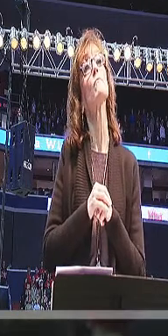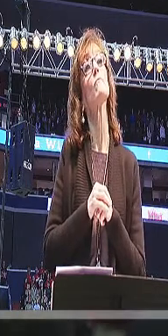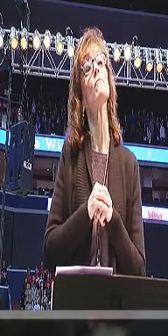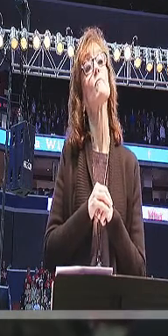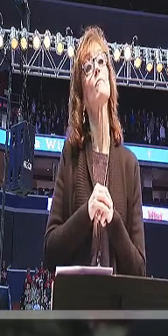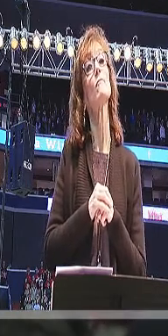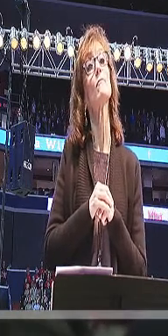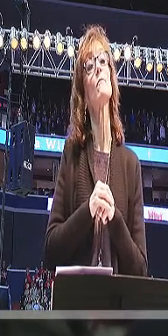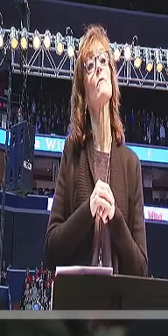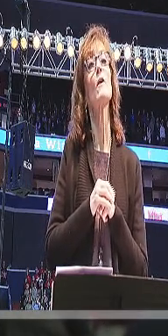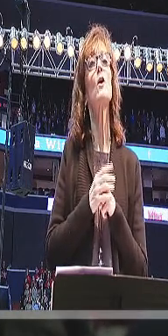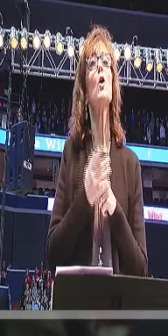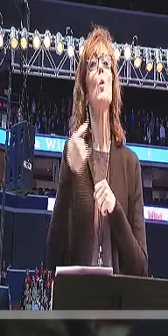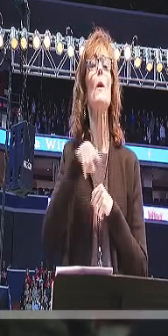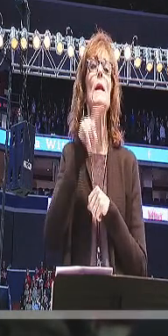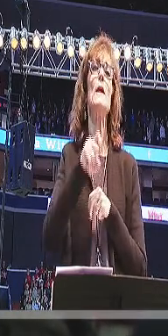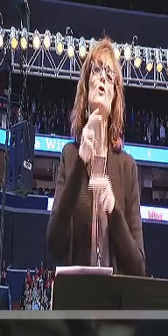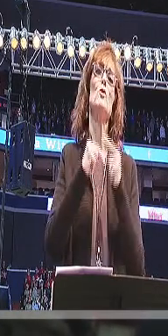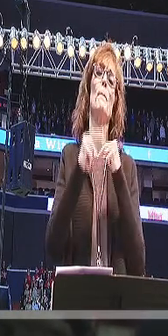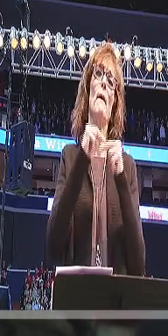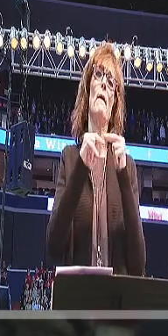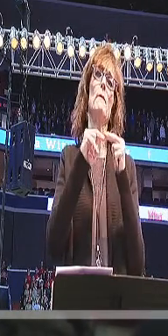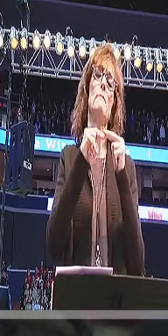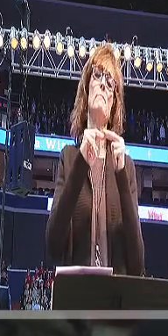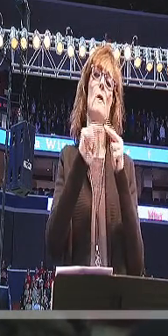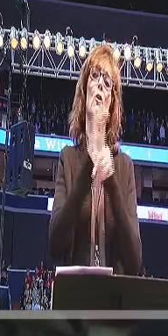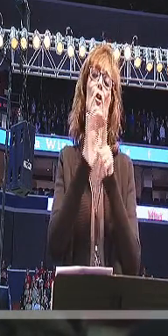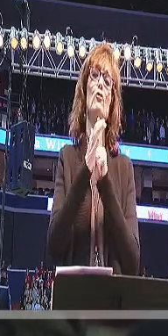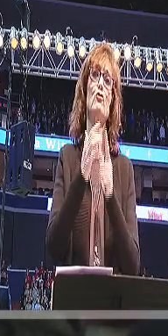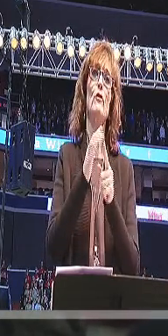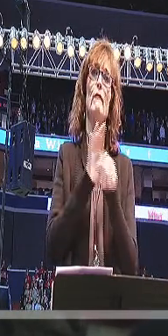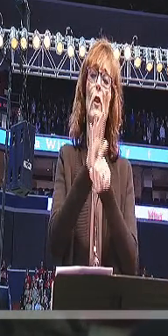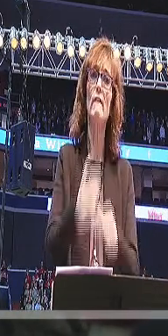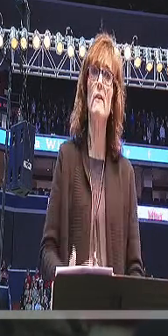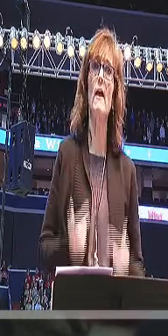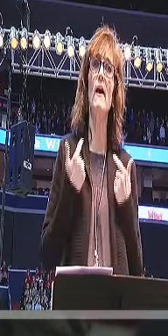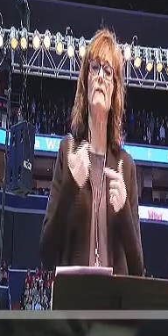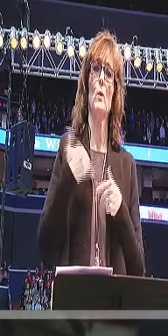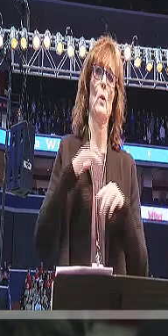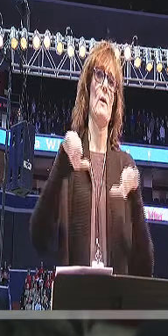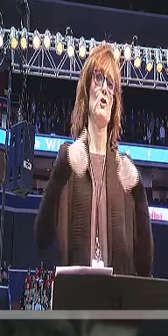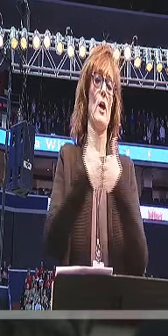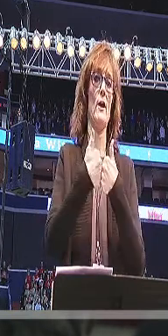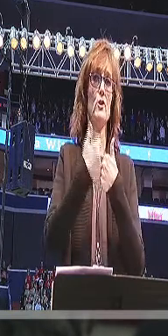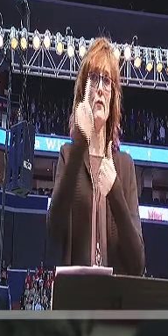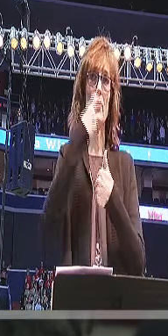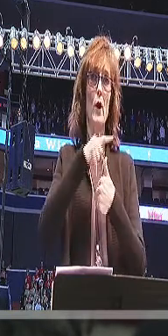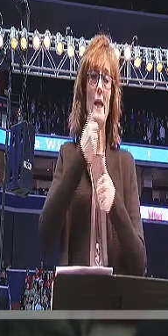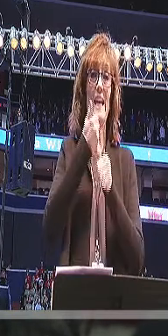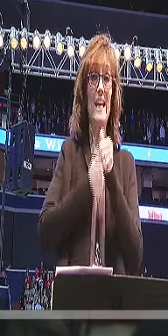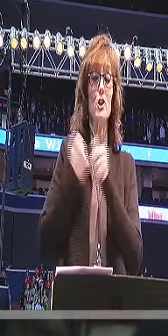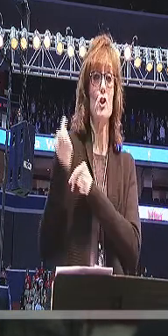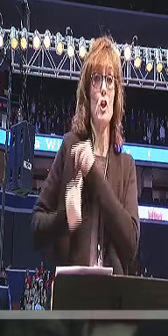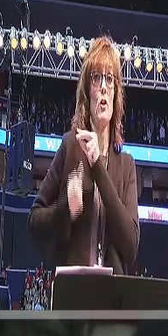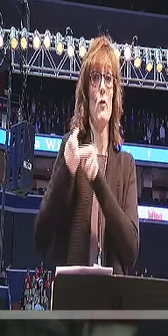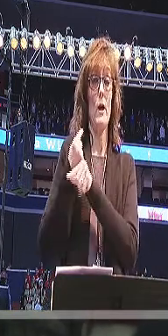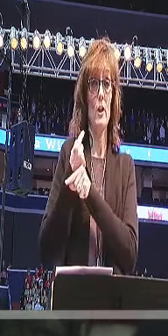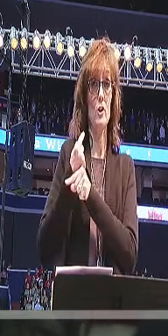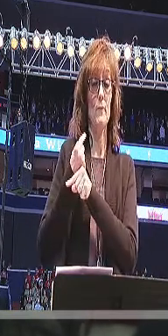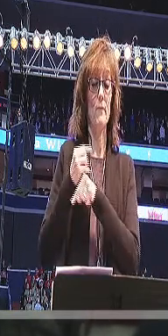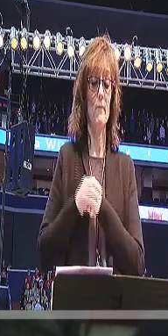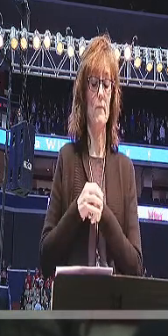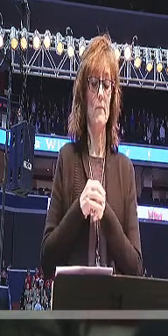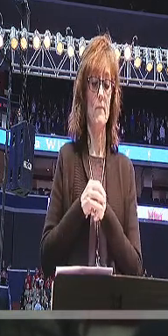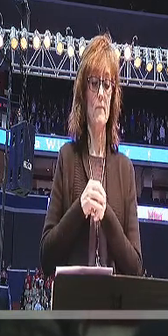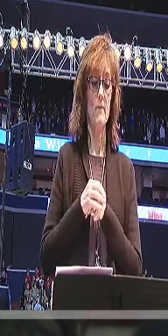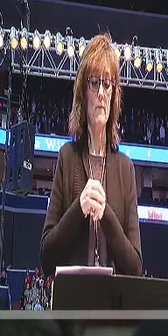such a culture of life is a challenging task for each generation. For this reason,